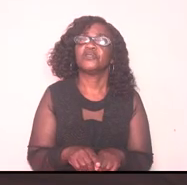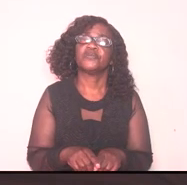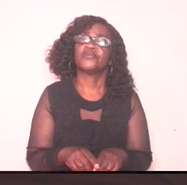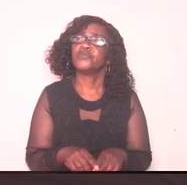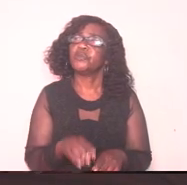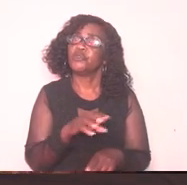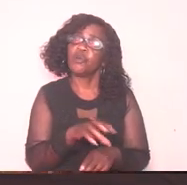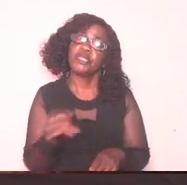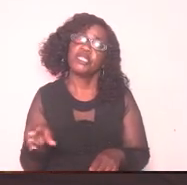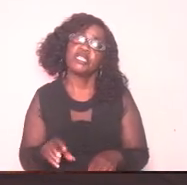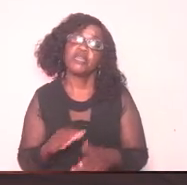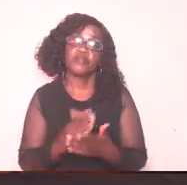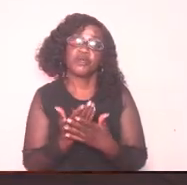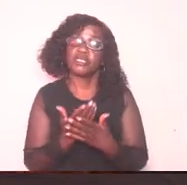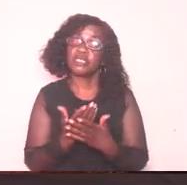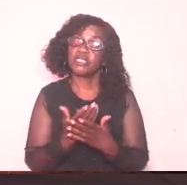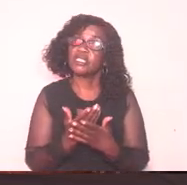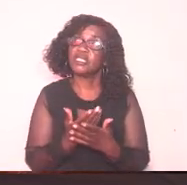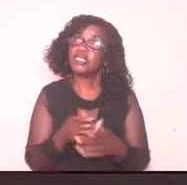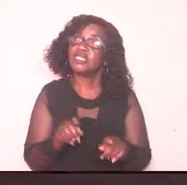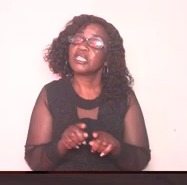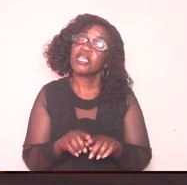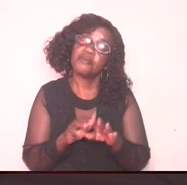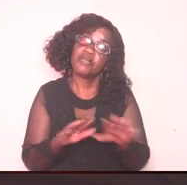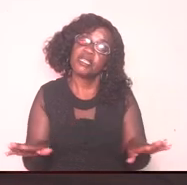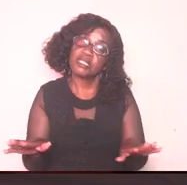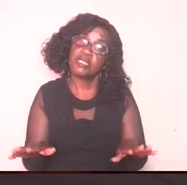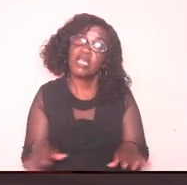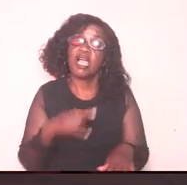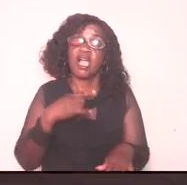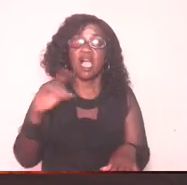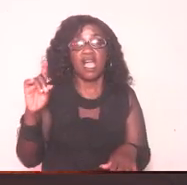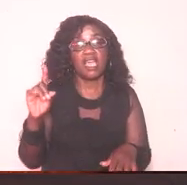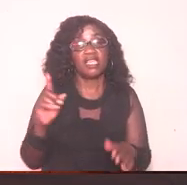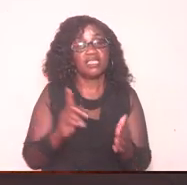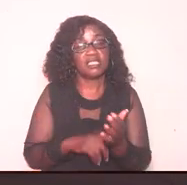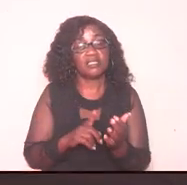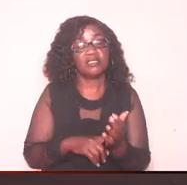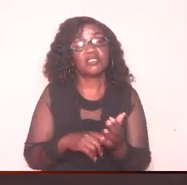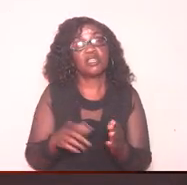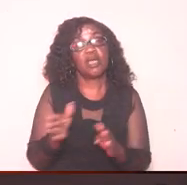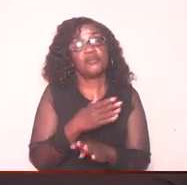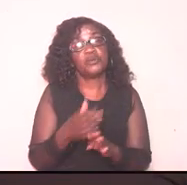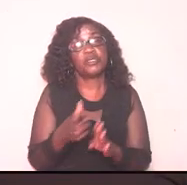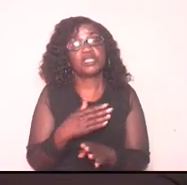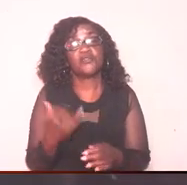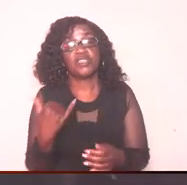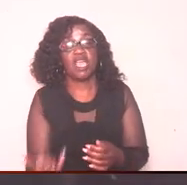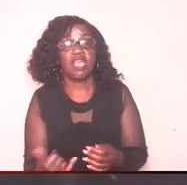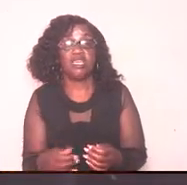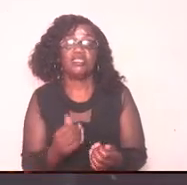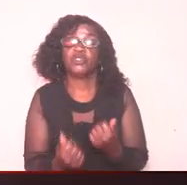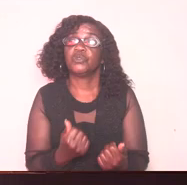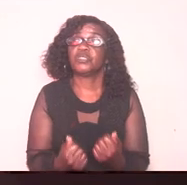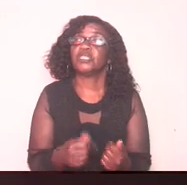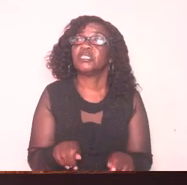communities. You know why? Because those are the areas in our societies that have the highest levels of sexual exploitation of young children. Those are the areas